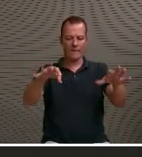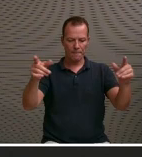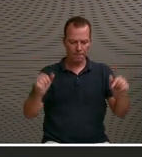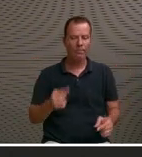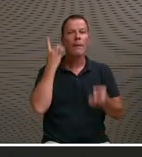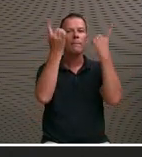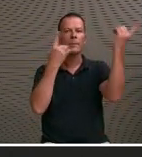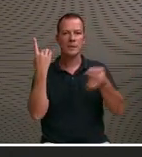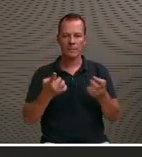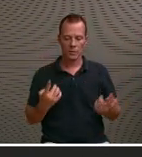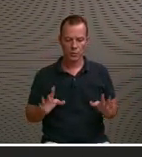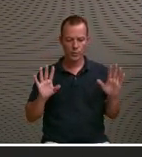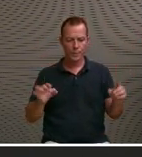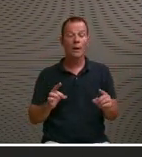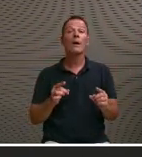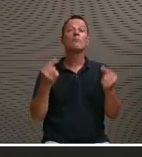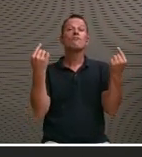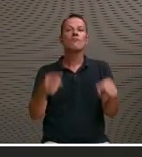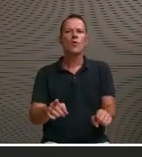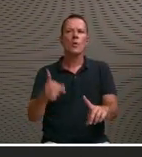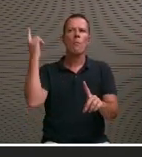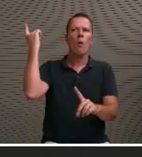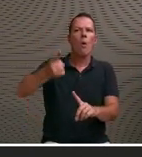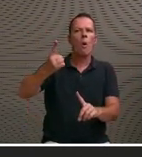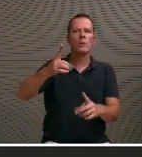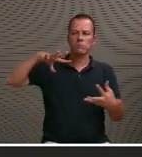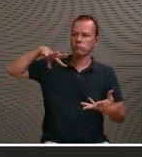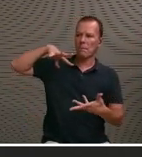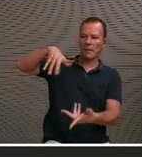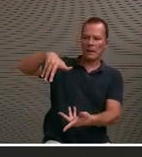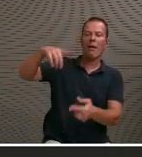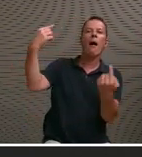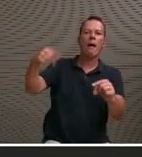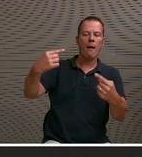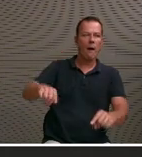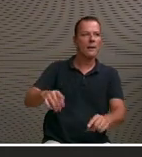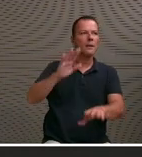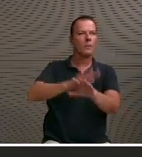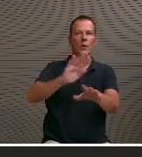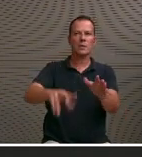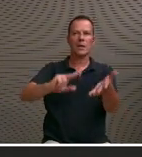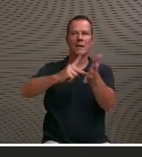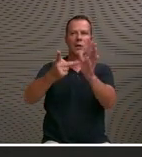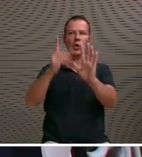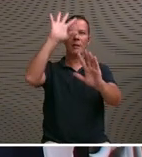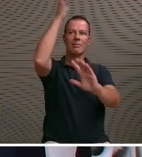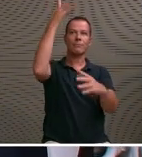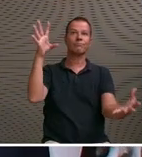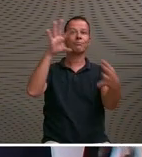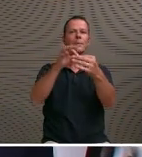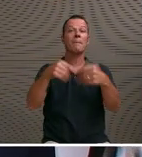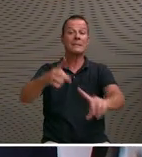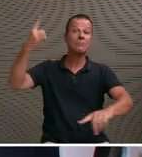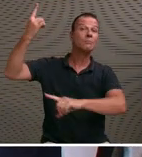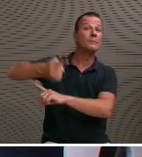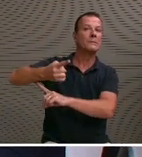is a planetary imperative to accelerate the deployment of climate technology. But that imperative creates an